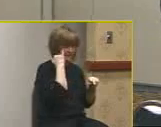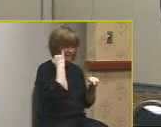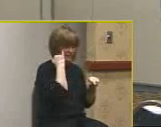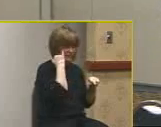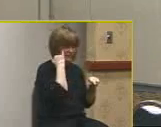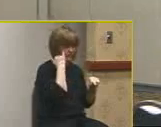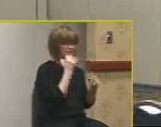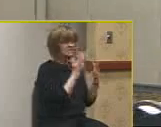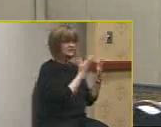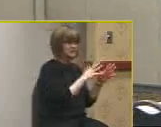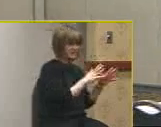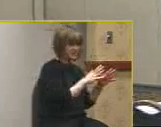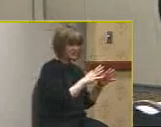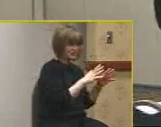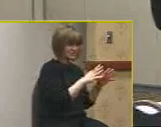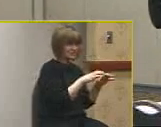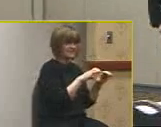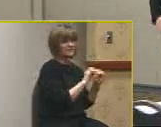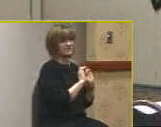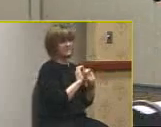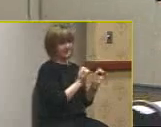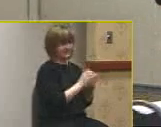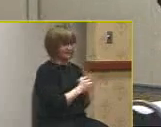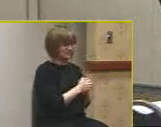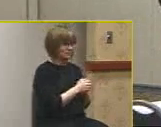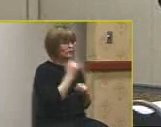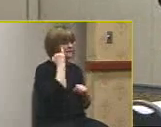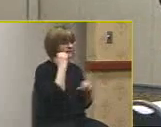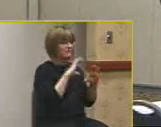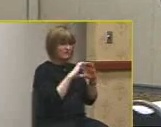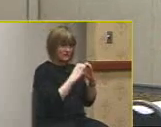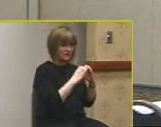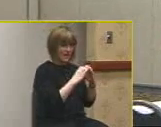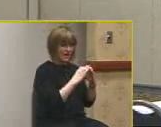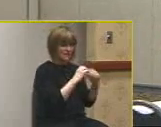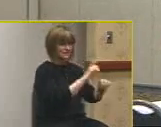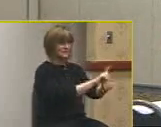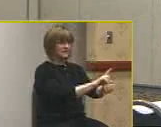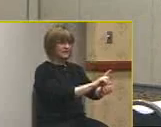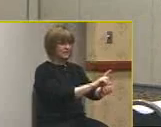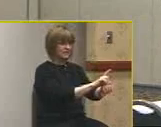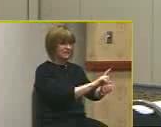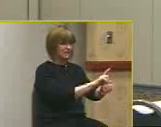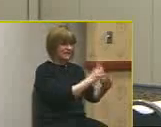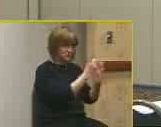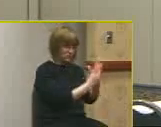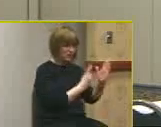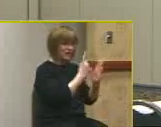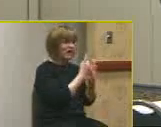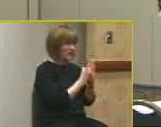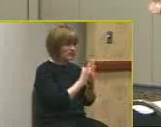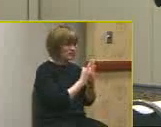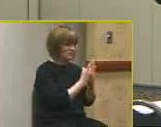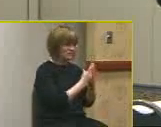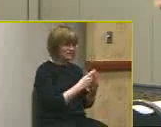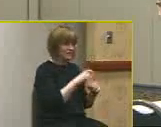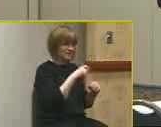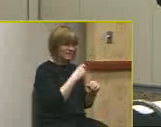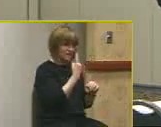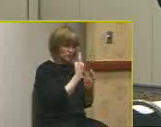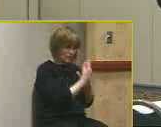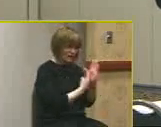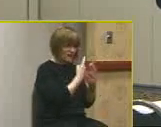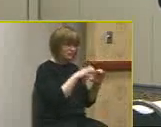Okay, but let's say our class lasts an hour. It's going to take me an hour to do this. So here are my options right